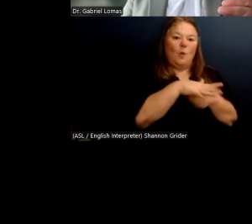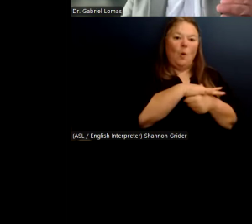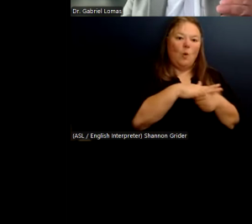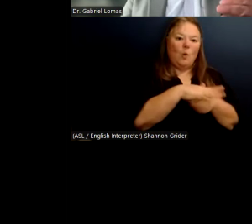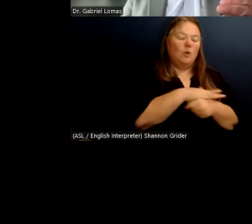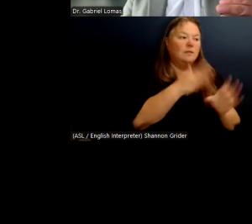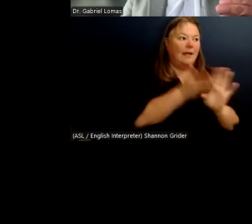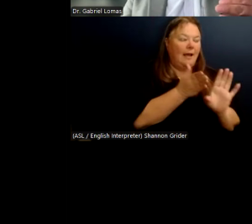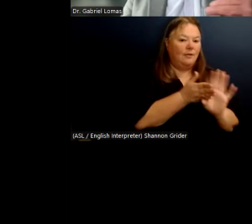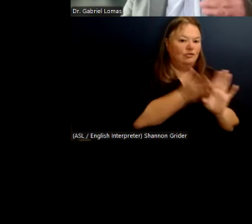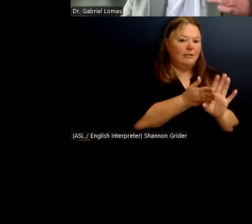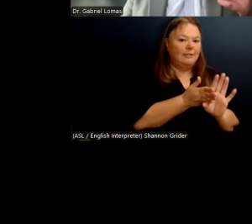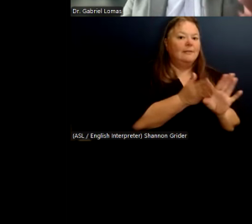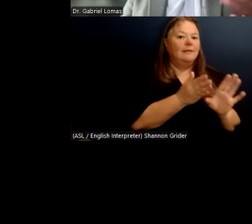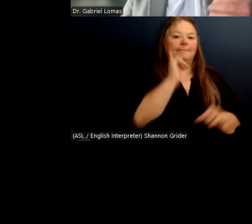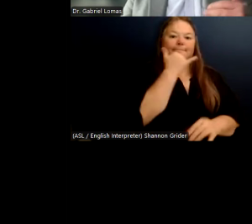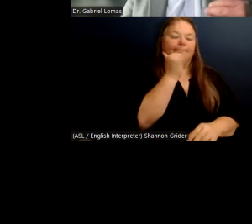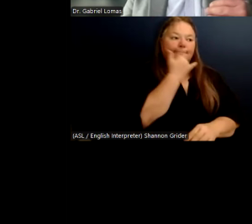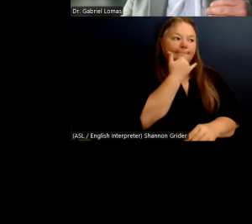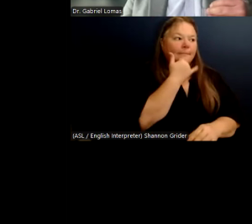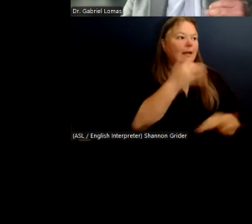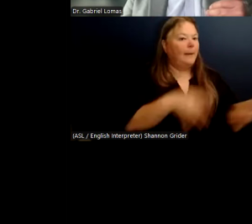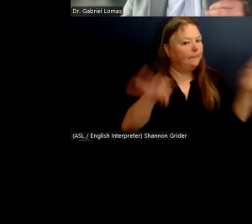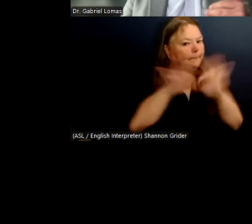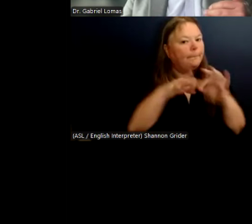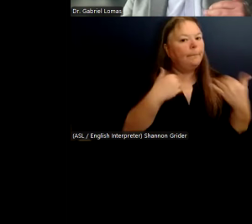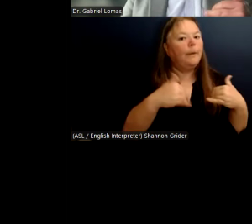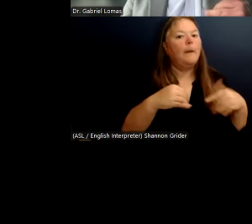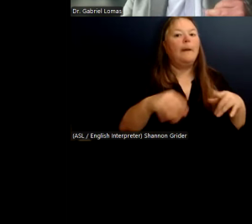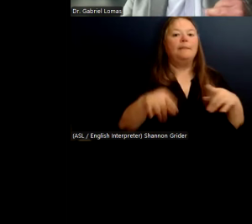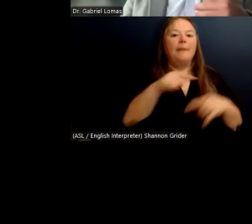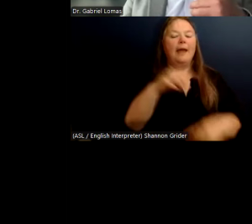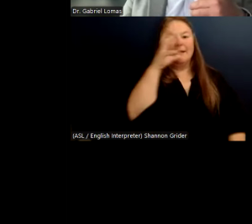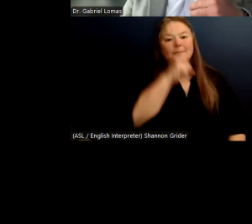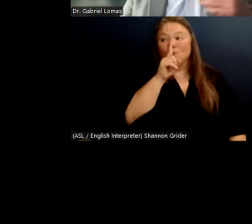70, and then also contended that she was unfit to parent.